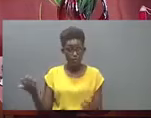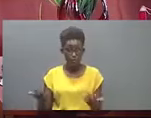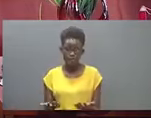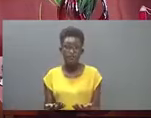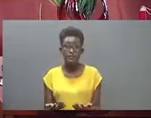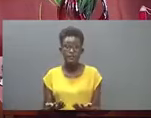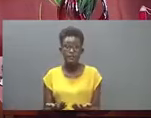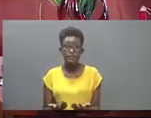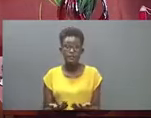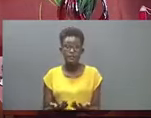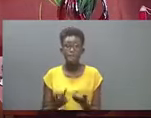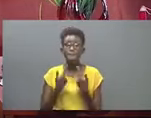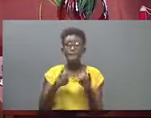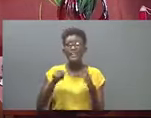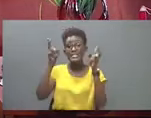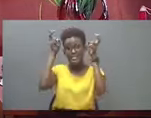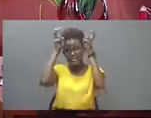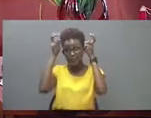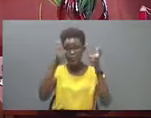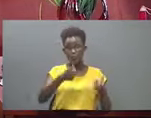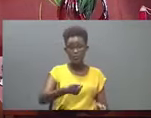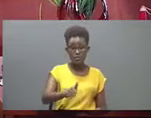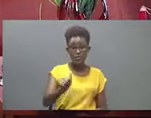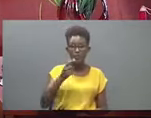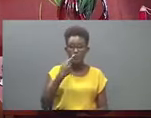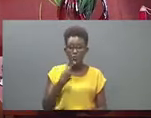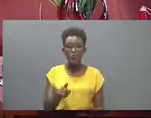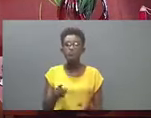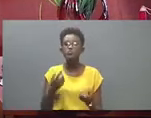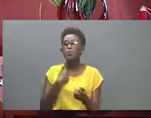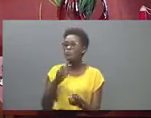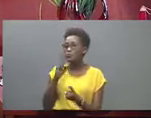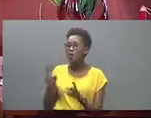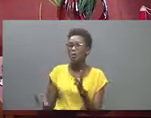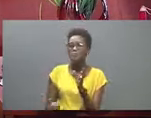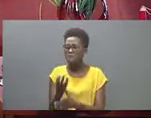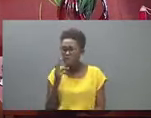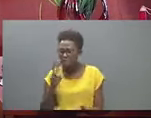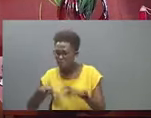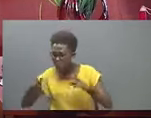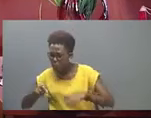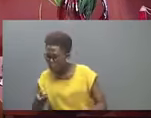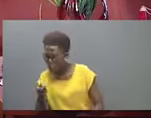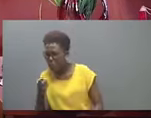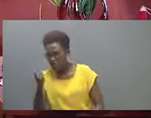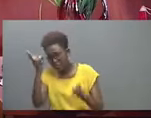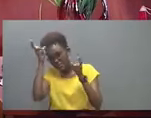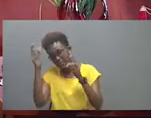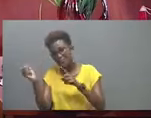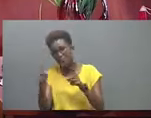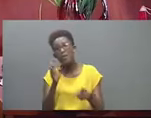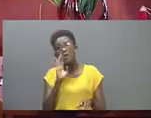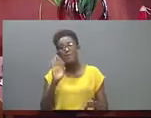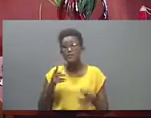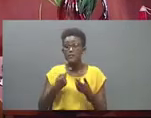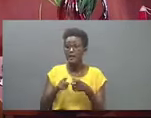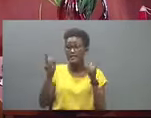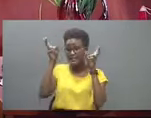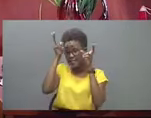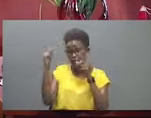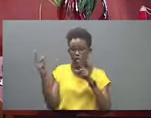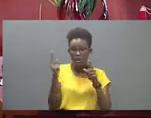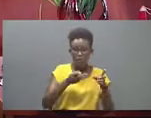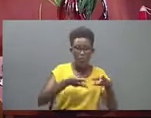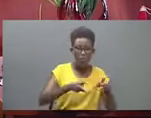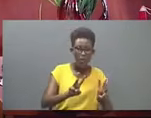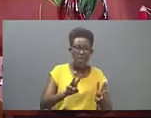tumenye. The devil has been discovered. Satan yaravumbuwe. He comes in any form. Aza mu ishusho yariyo yose.